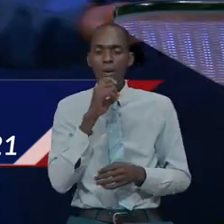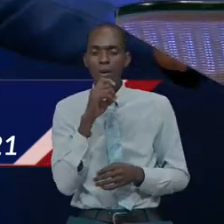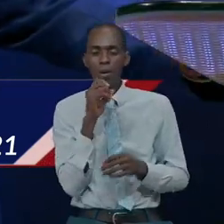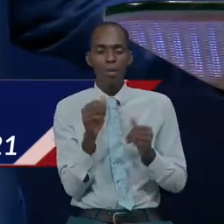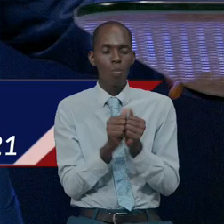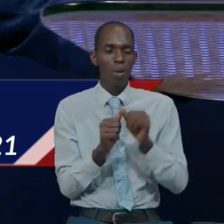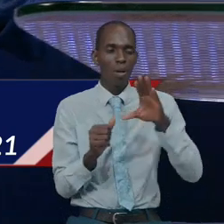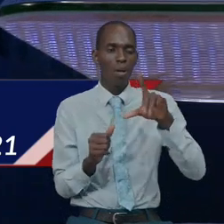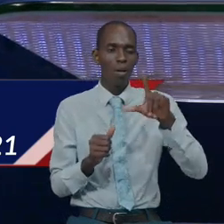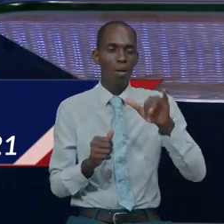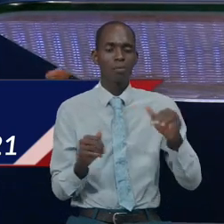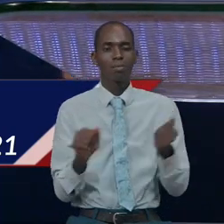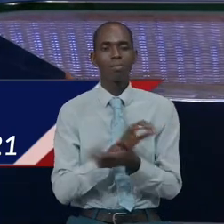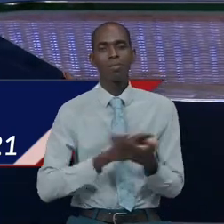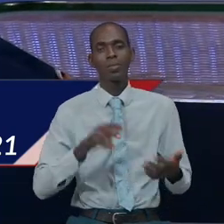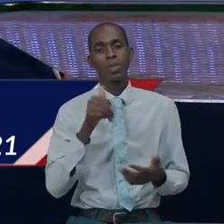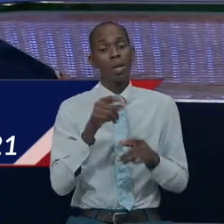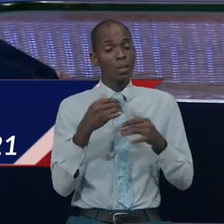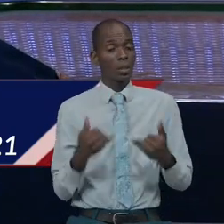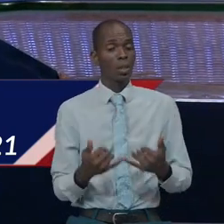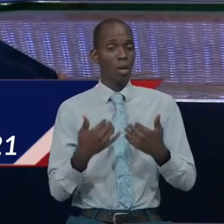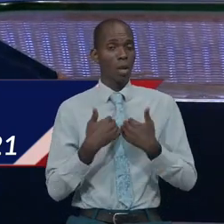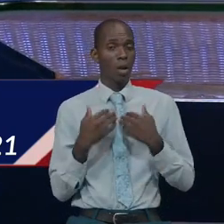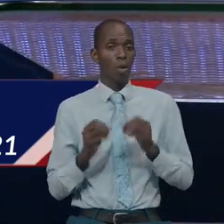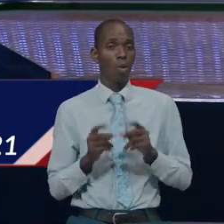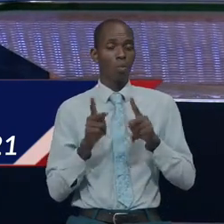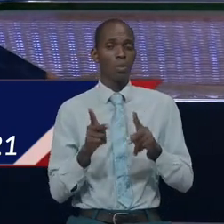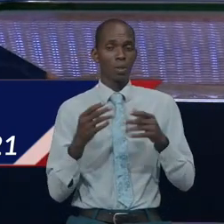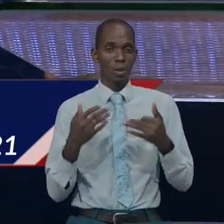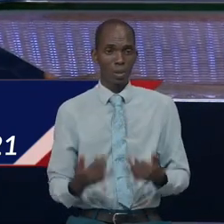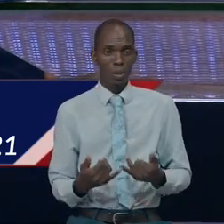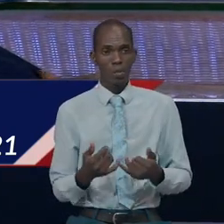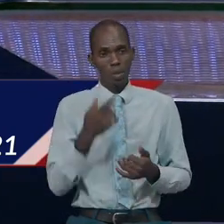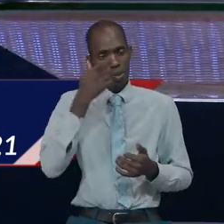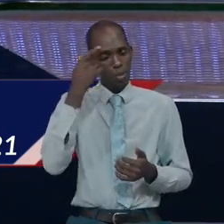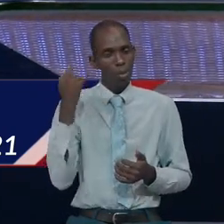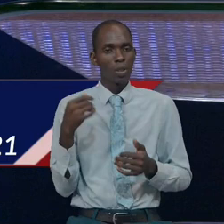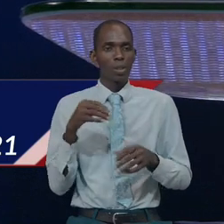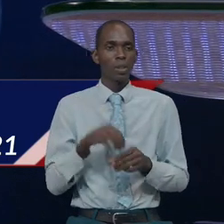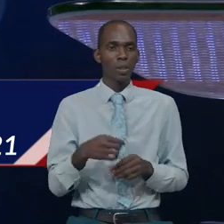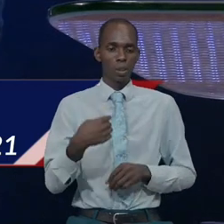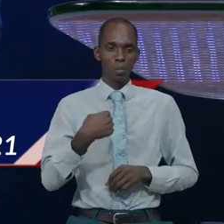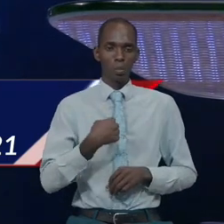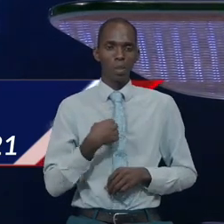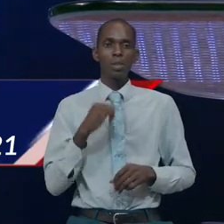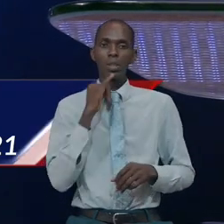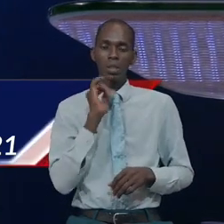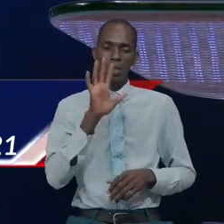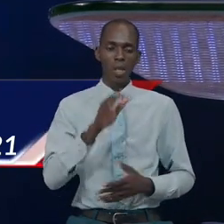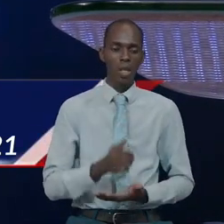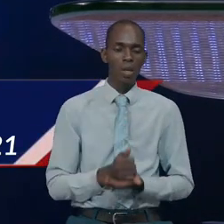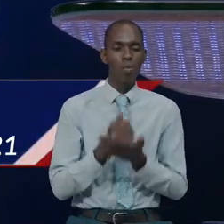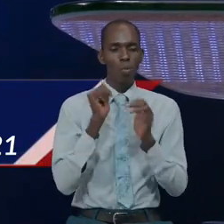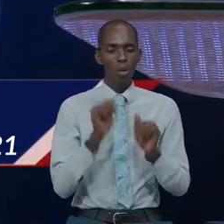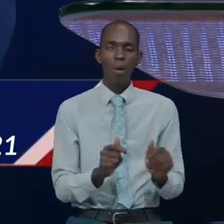destroyed yourself, but there is a chance now, and but in me is thy help. We can come back to the